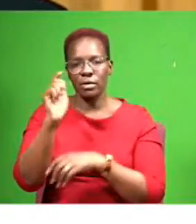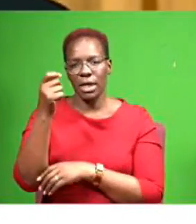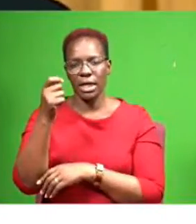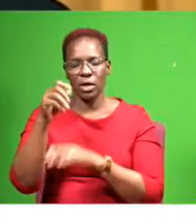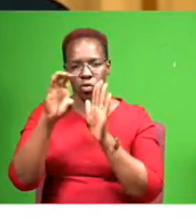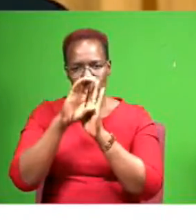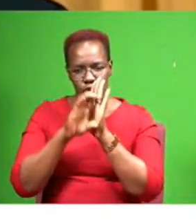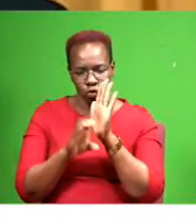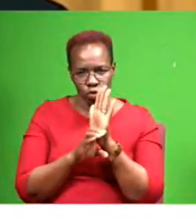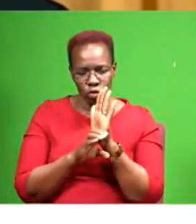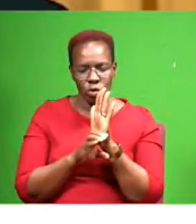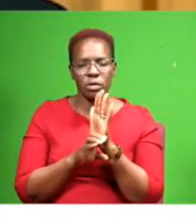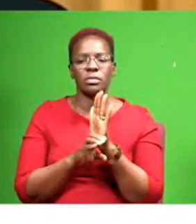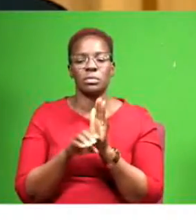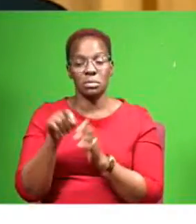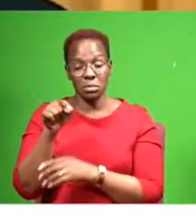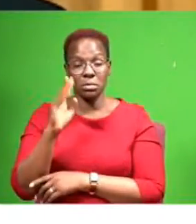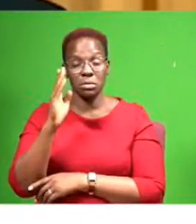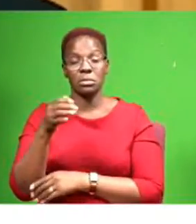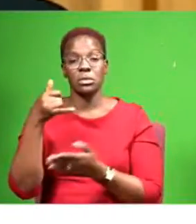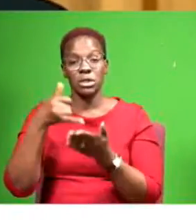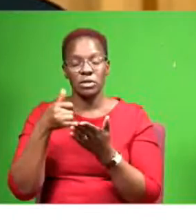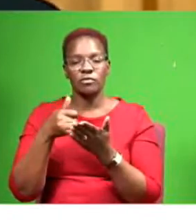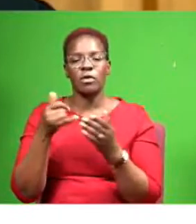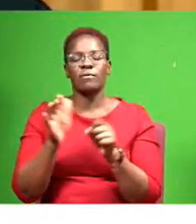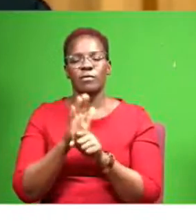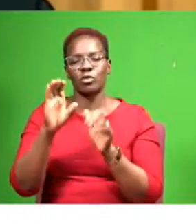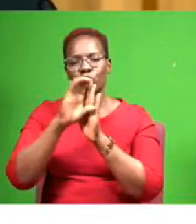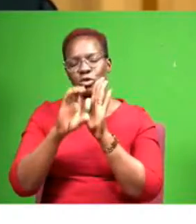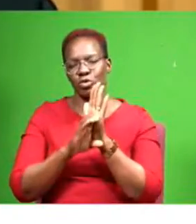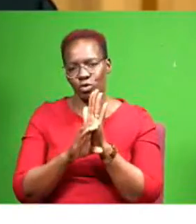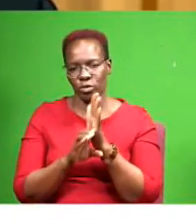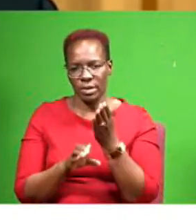Constitution would literally consist of the whole Constitution.